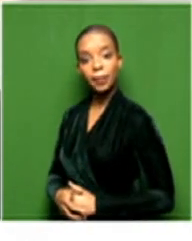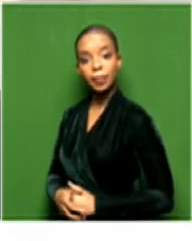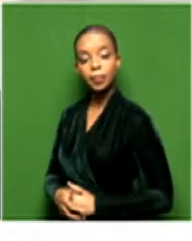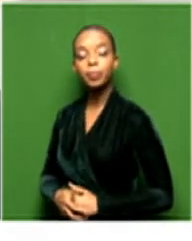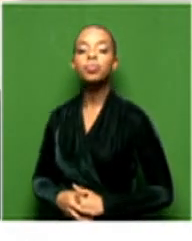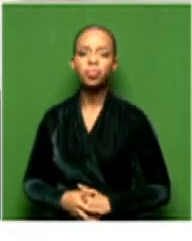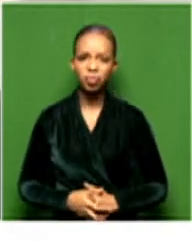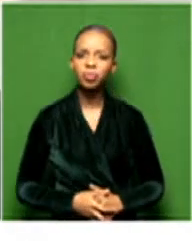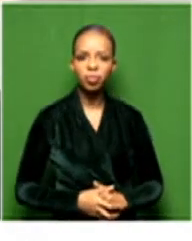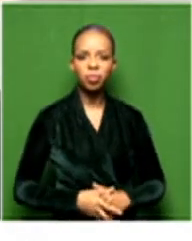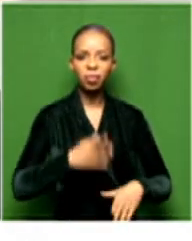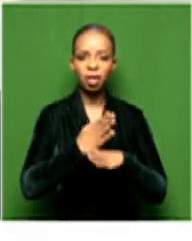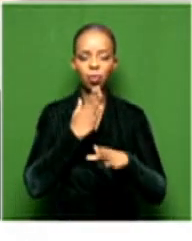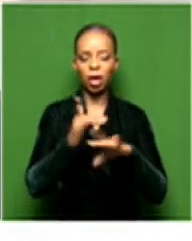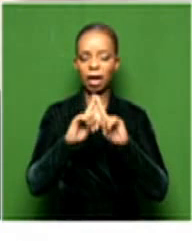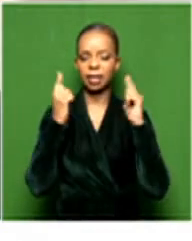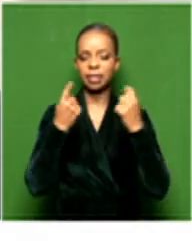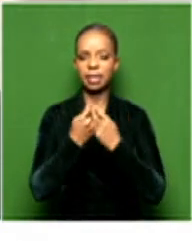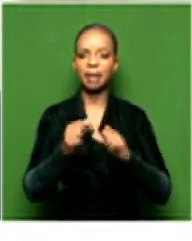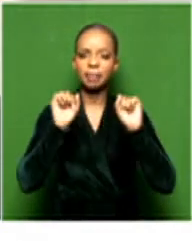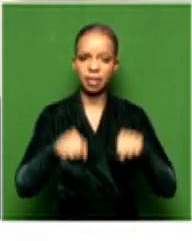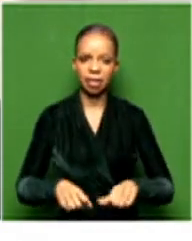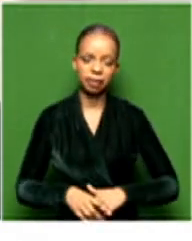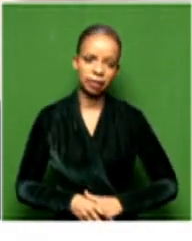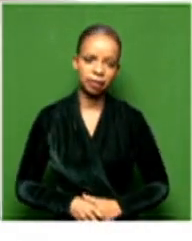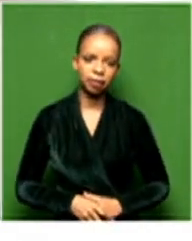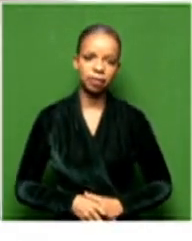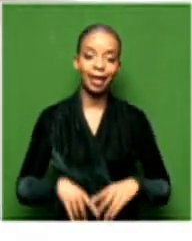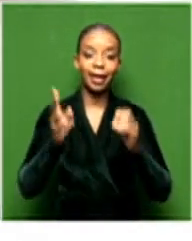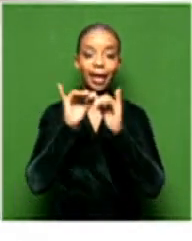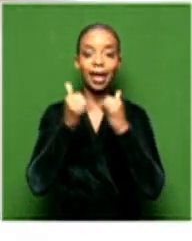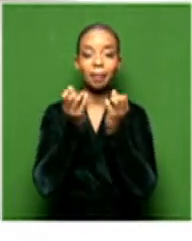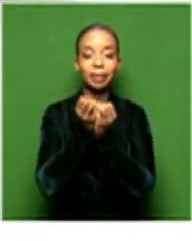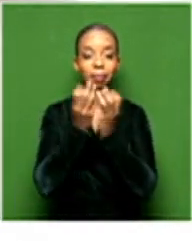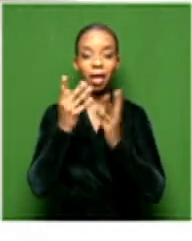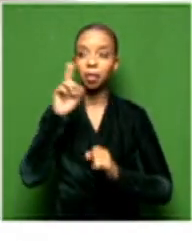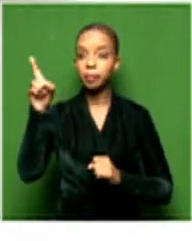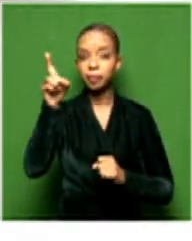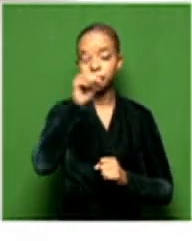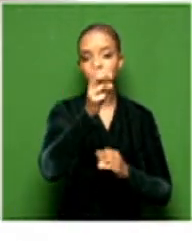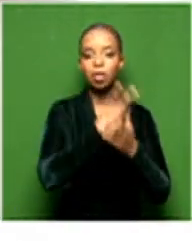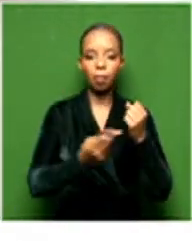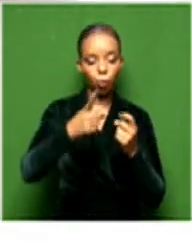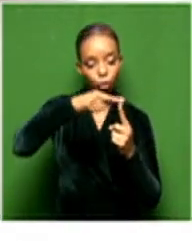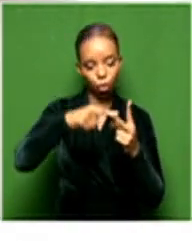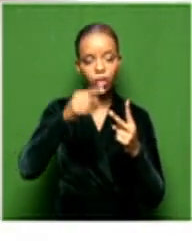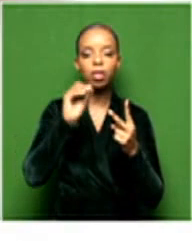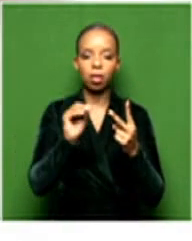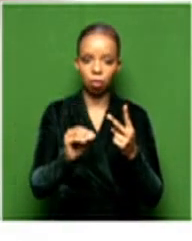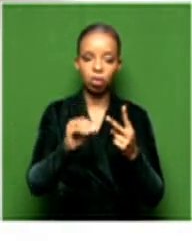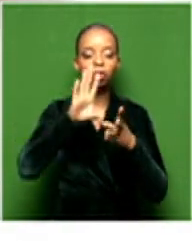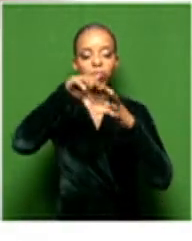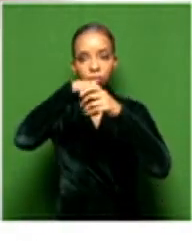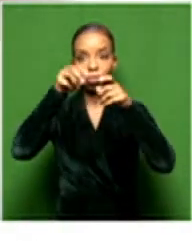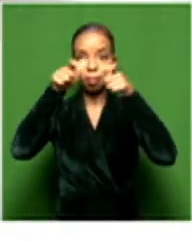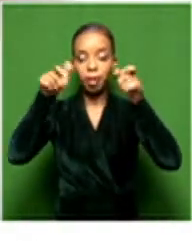Yes, they do work in teams, and many companies do have both. They form part of a big committee working